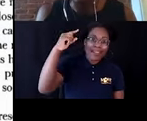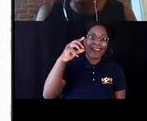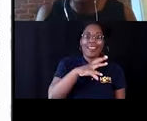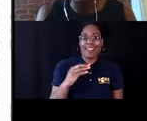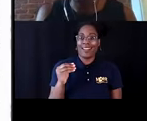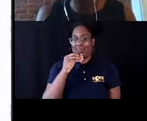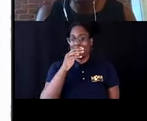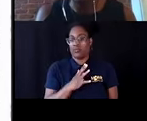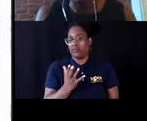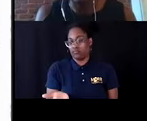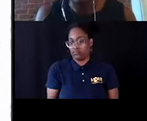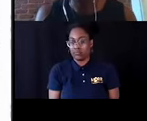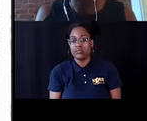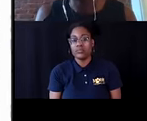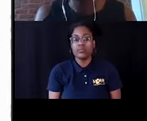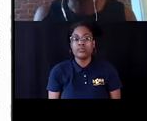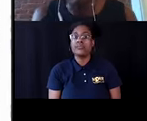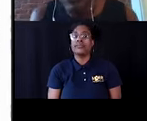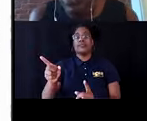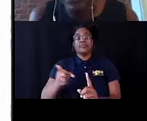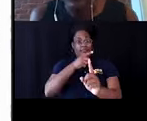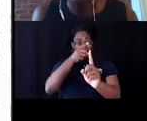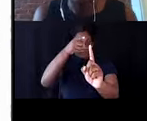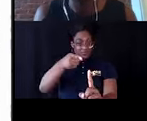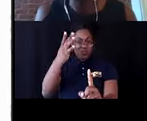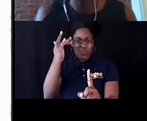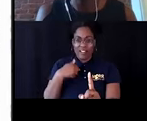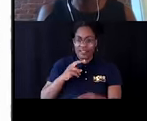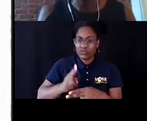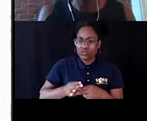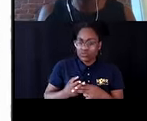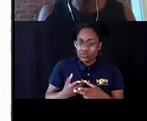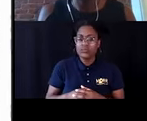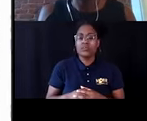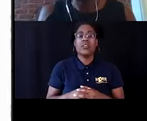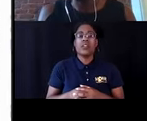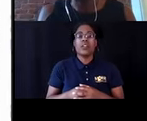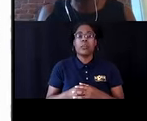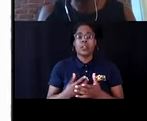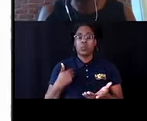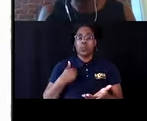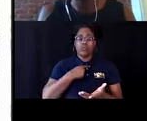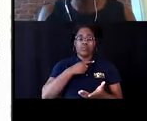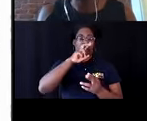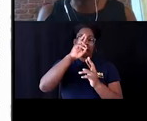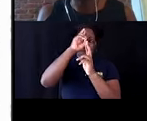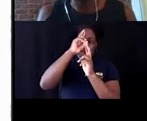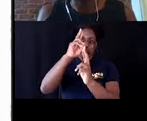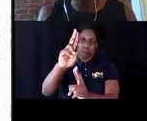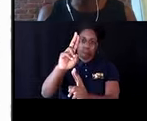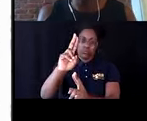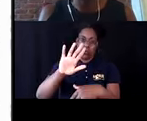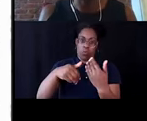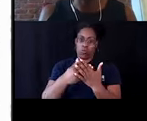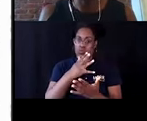that all of this is so relevant, not only because we are indebted to them for the language that they have given us